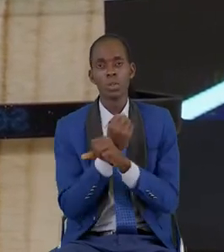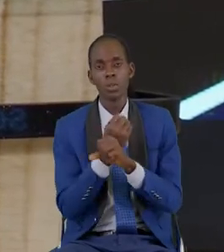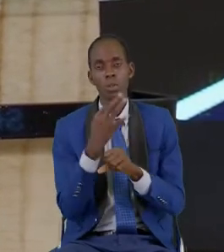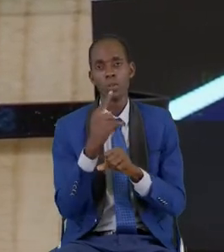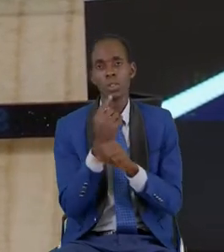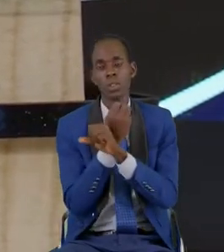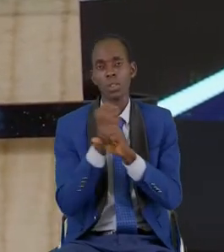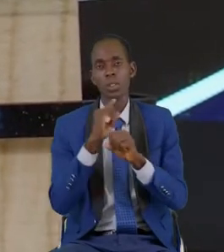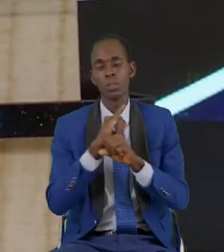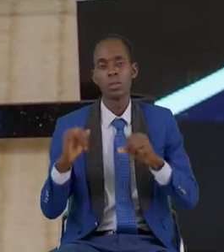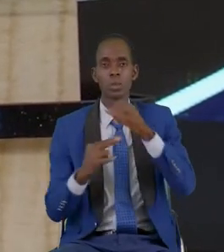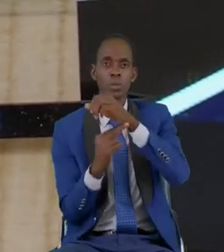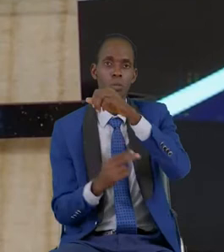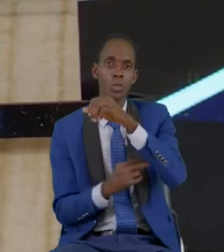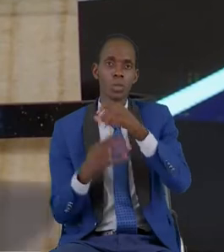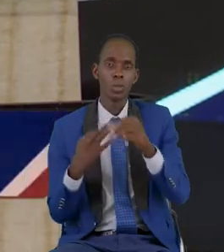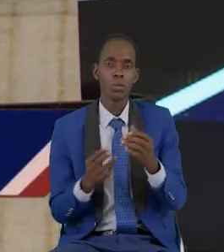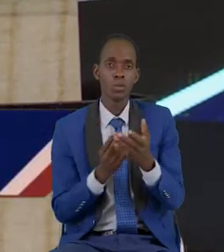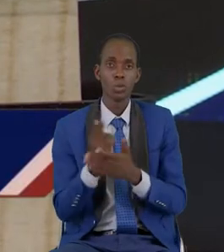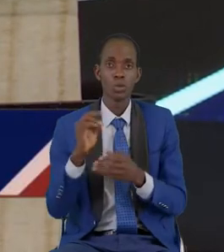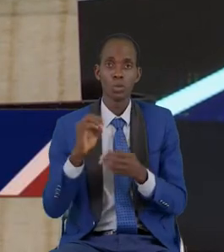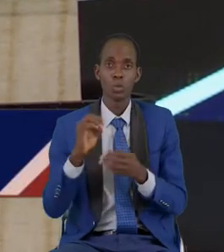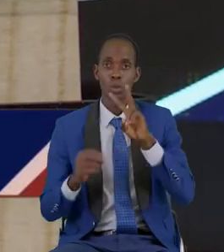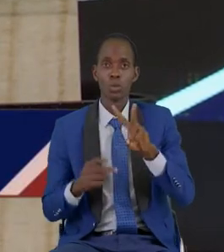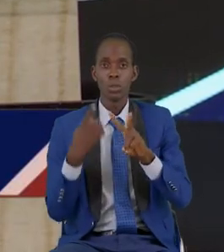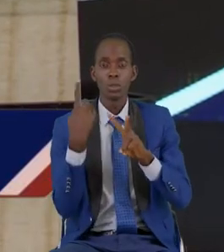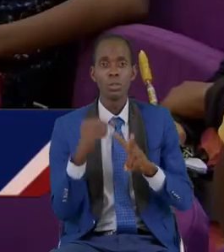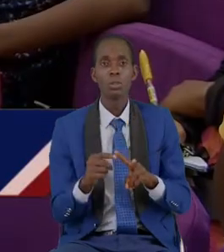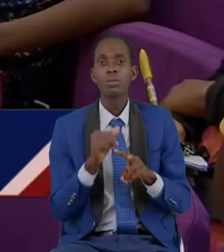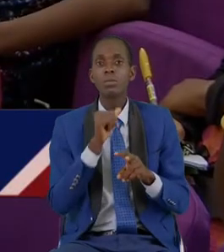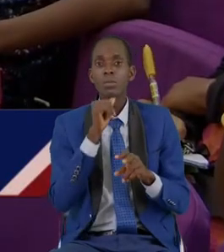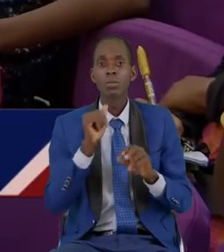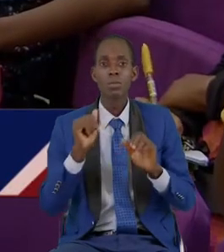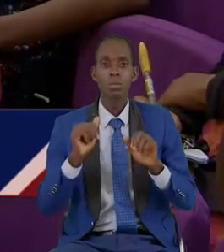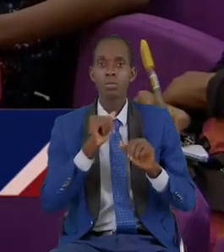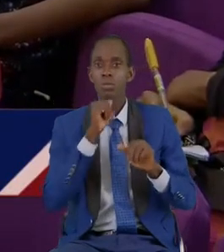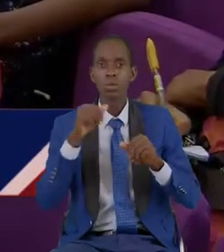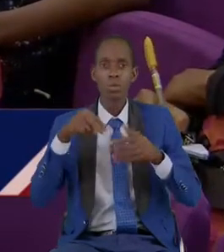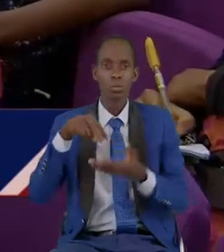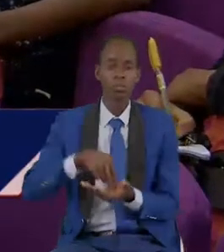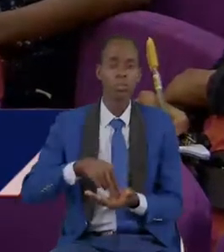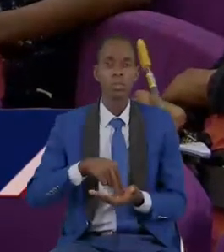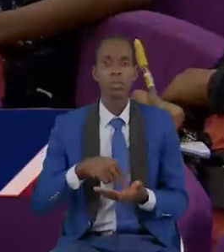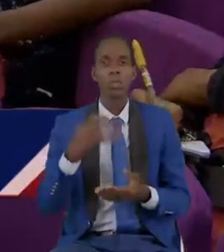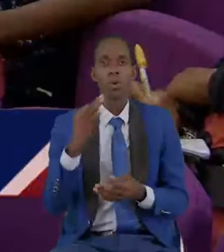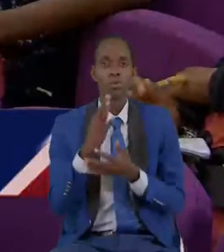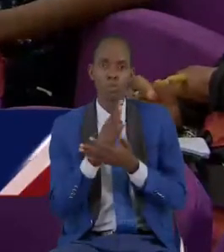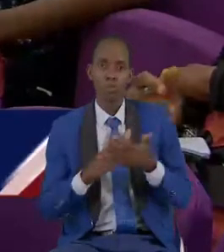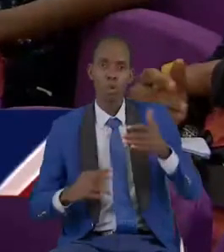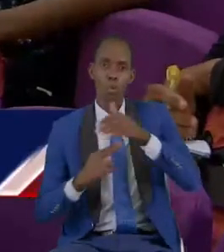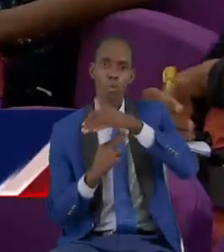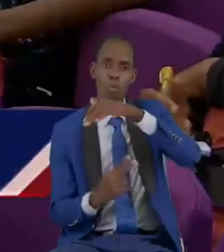number two now. Number two, the instability of some pillars in the